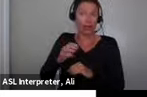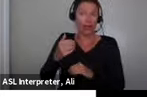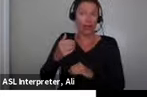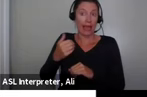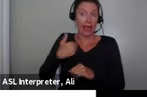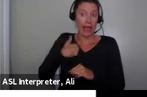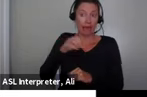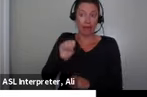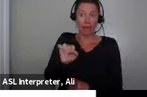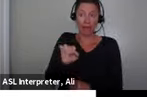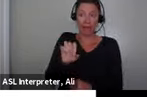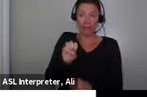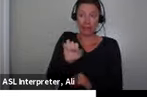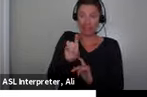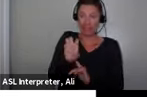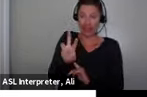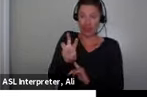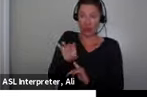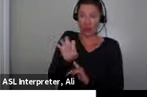there?